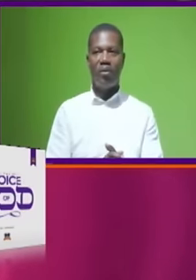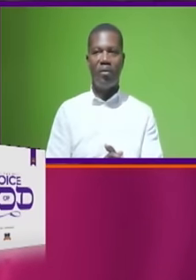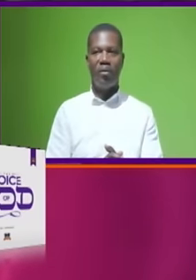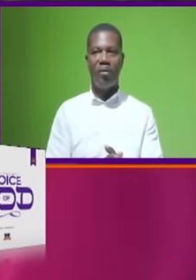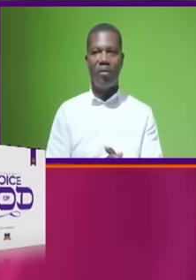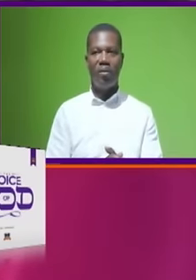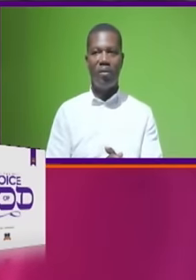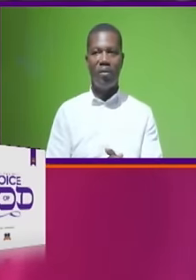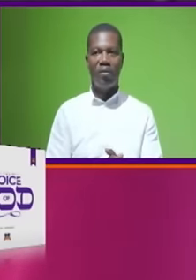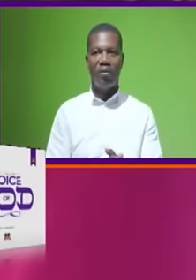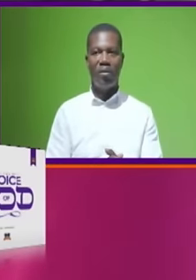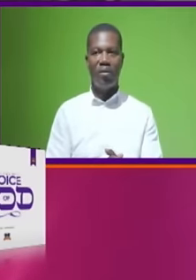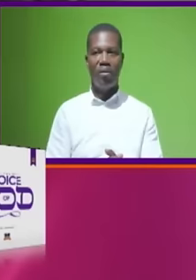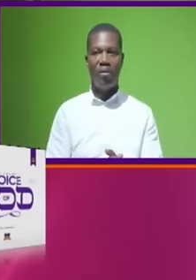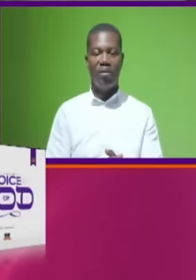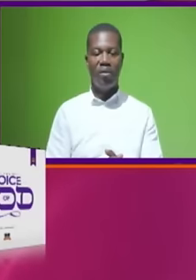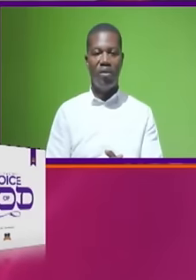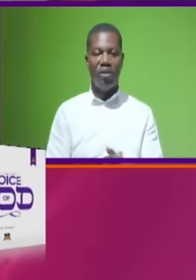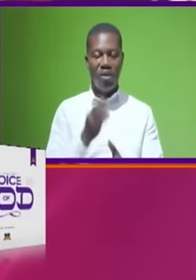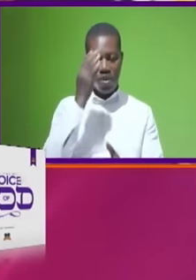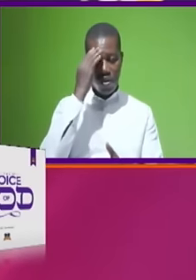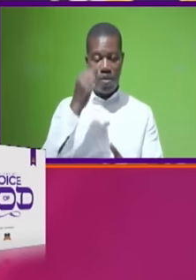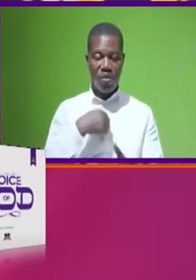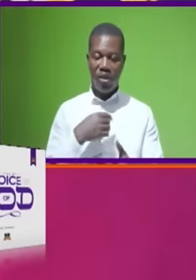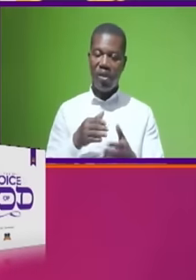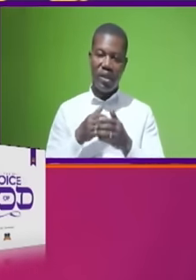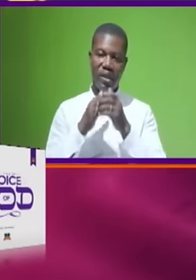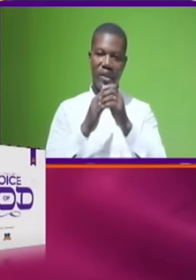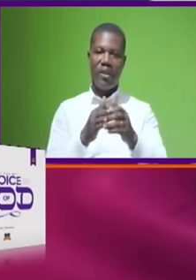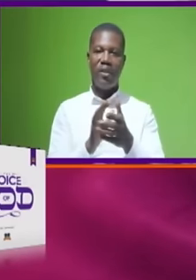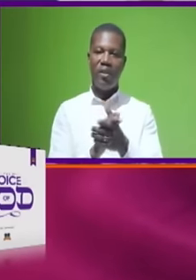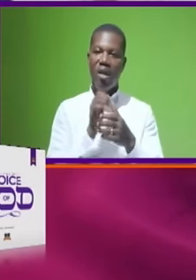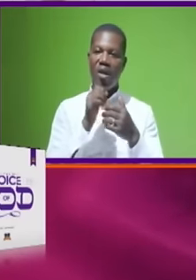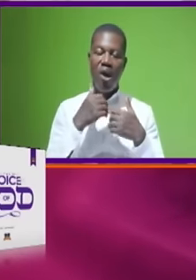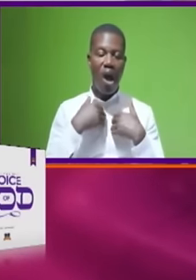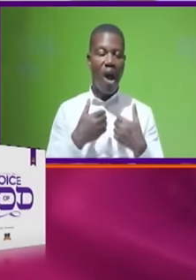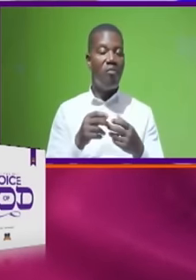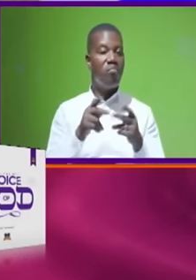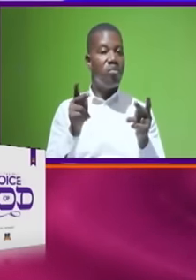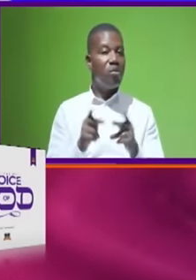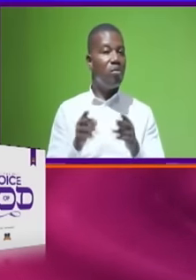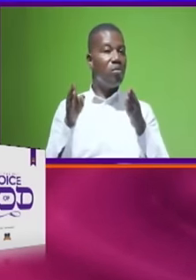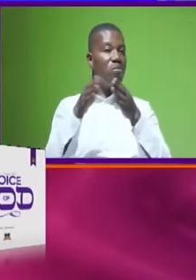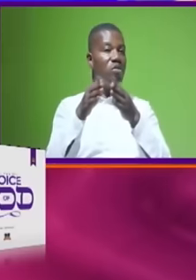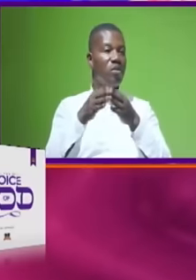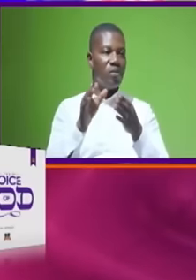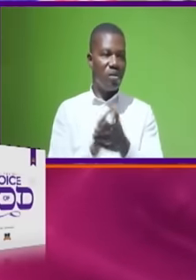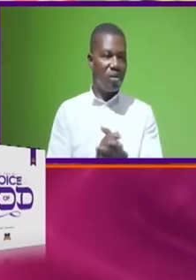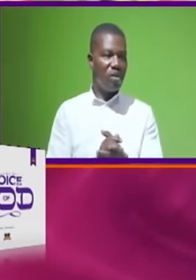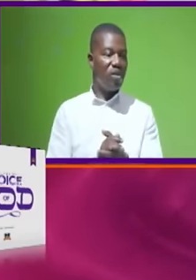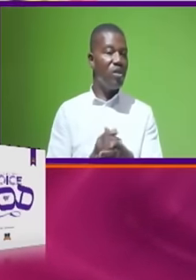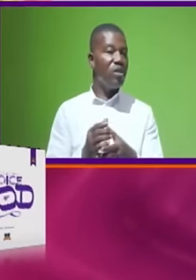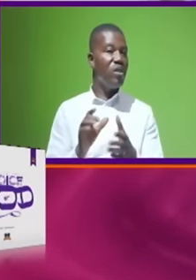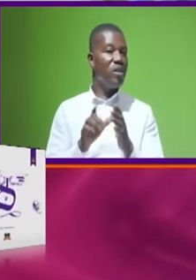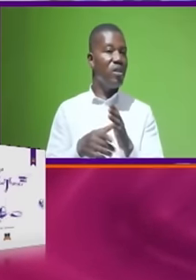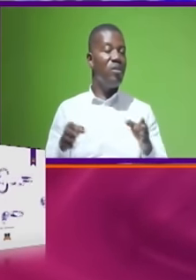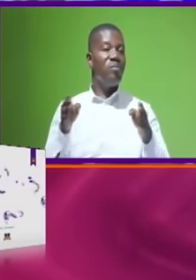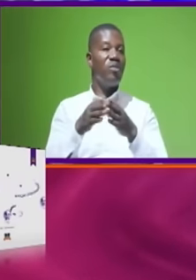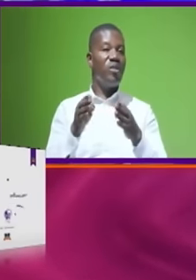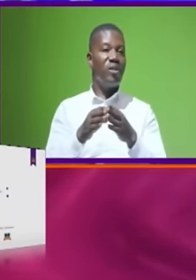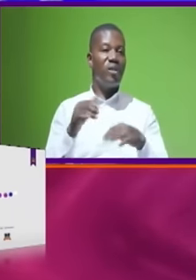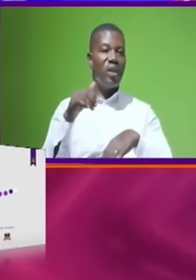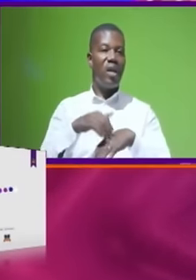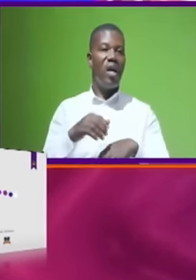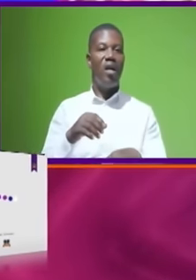Me monim sa meda no na yenso po ye ni ba bia yeshia. So, na yeshia was Solomon